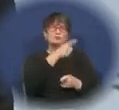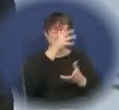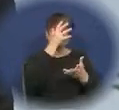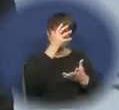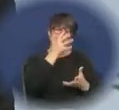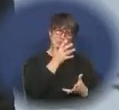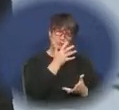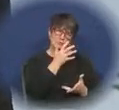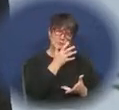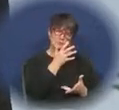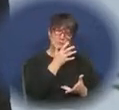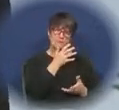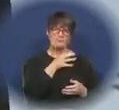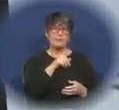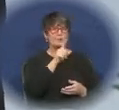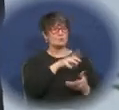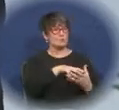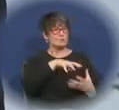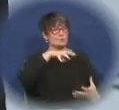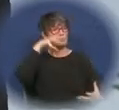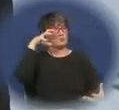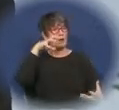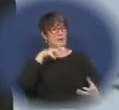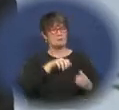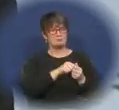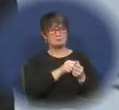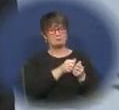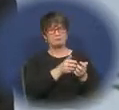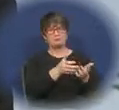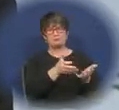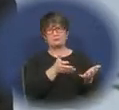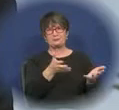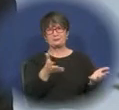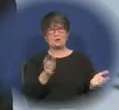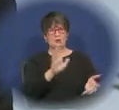miseries. Your wealth has rotted away,